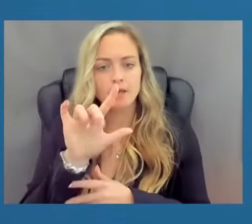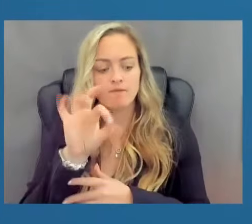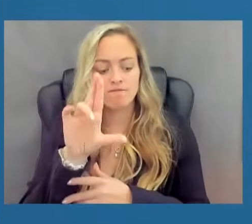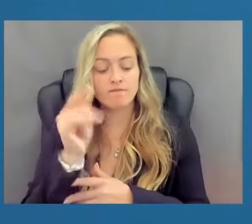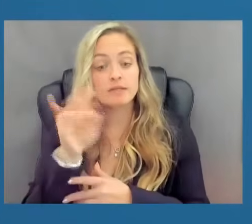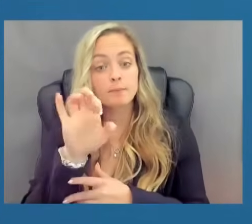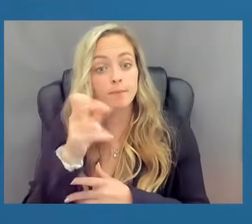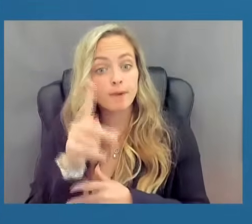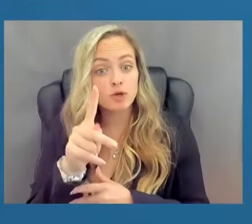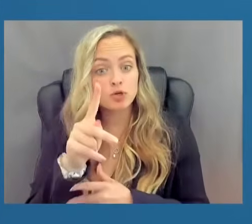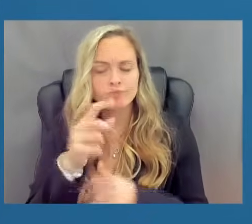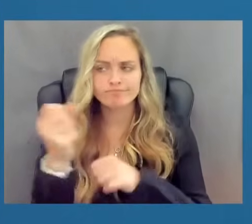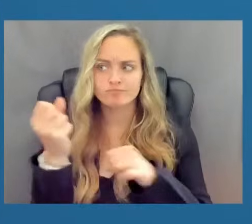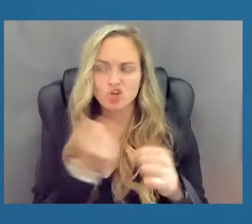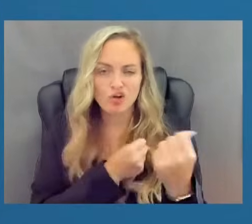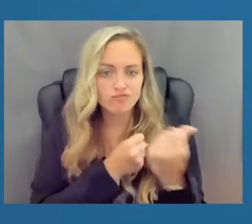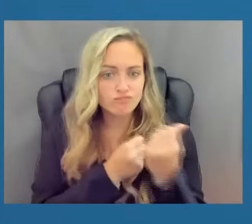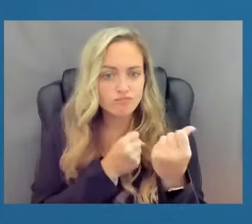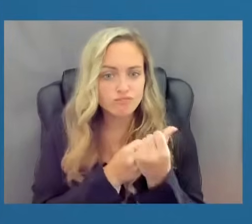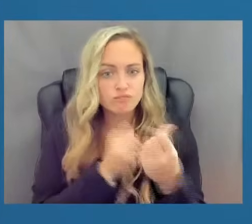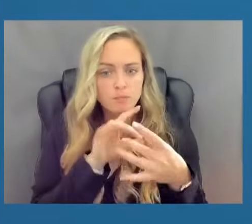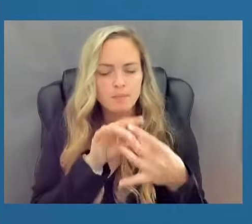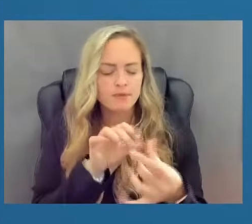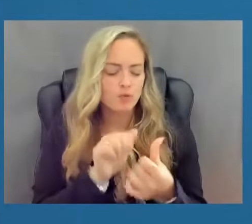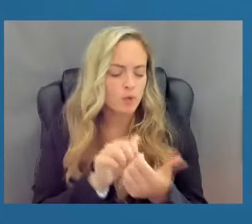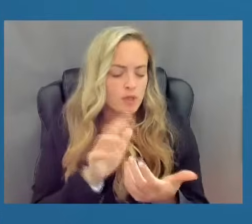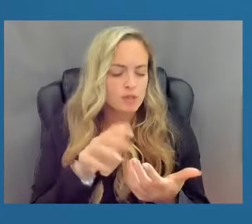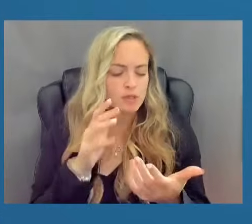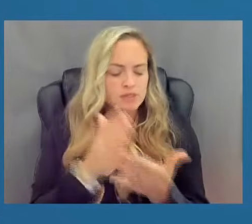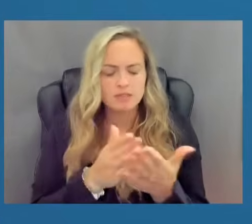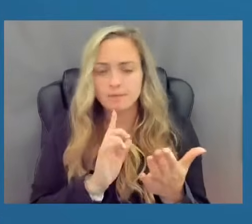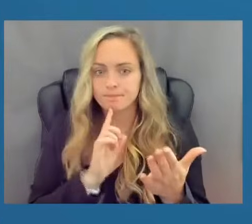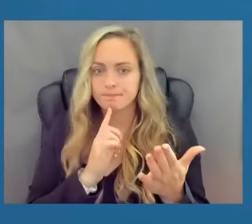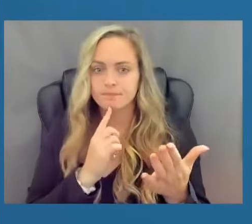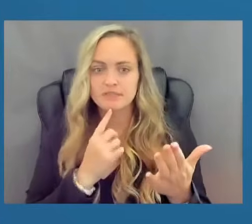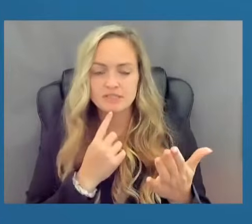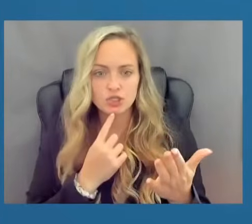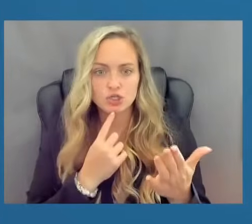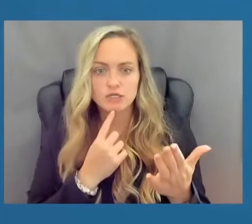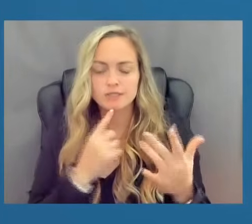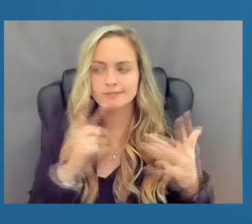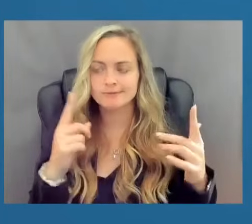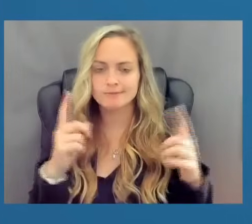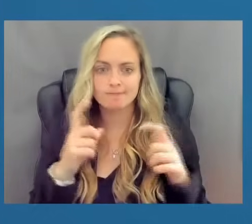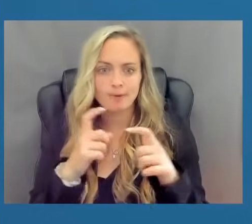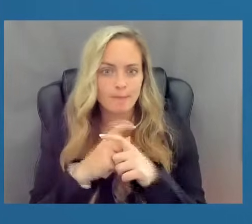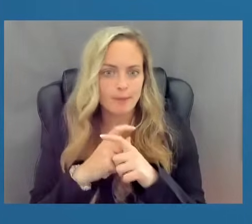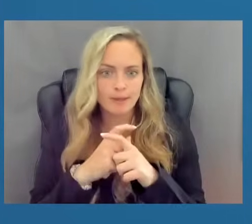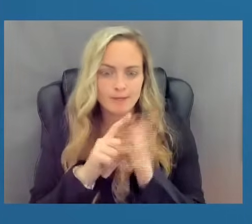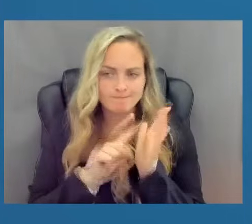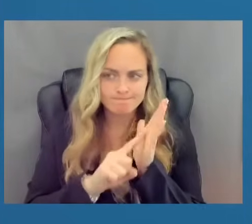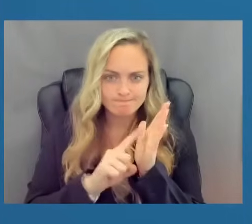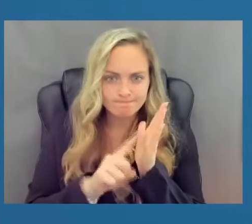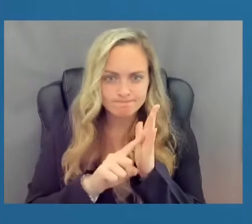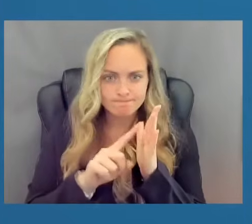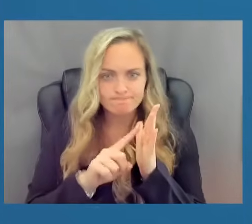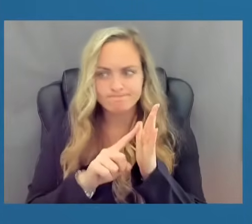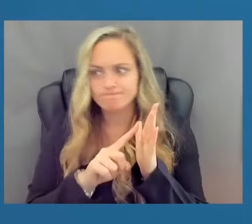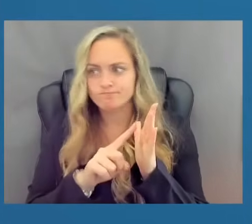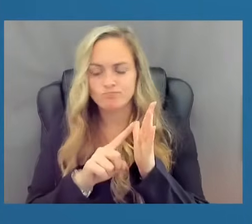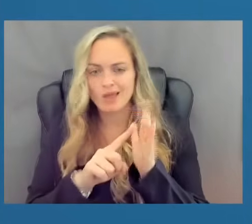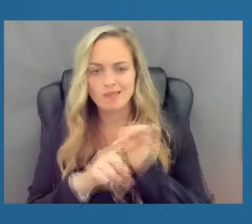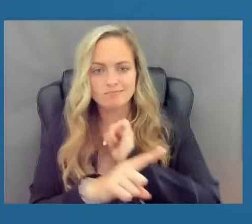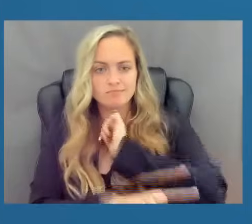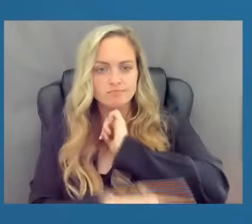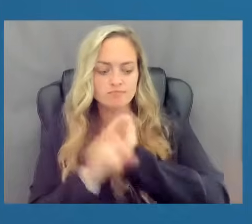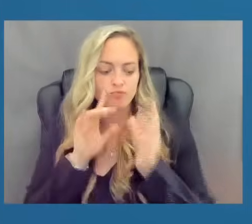a strong ally, particularly when it came to some very serious and complex investigations and prosecutions involving our